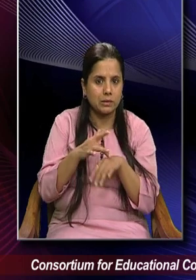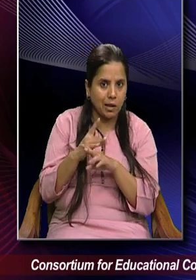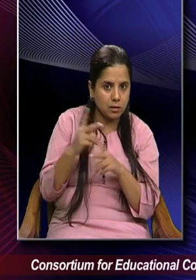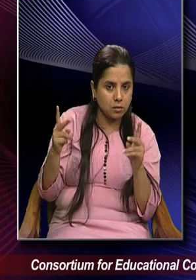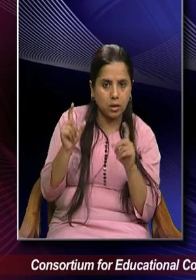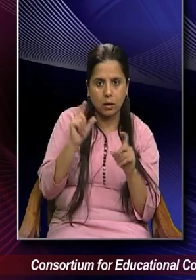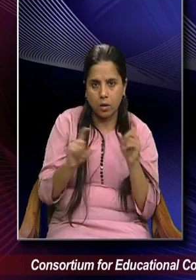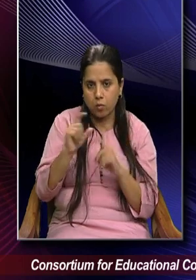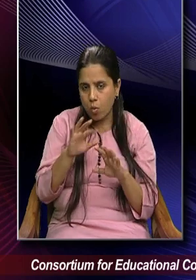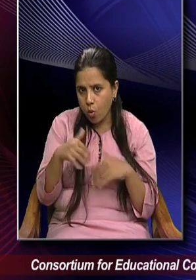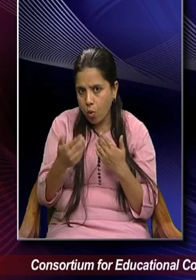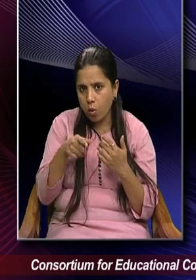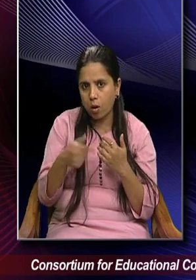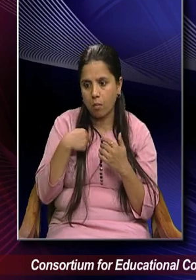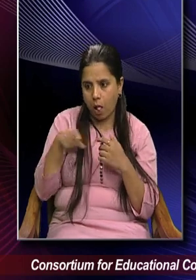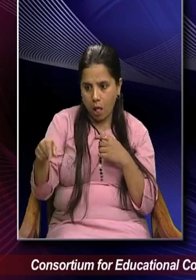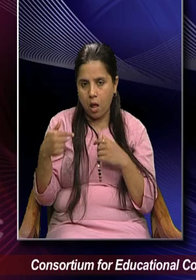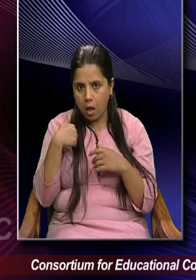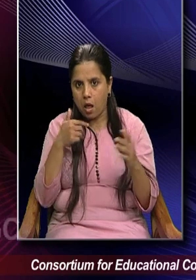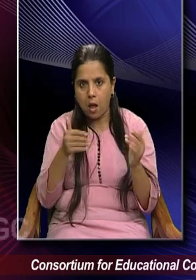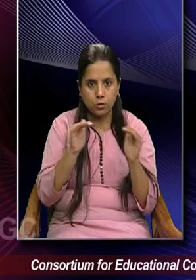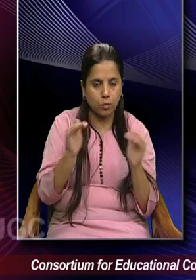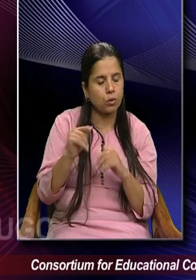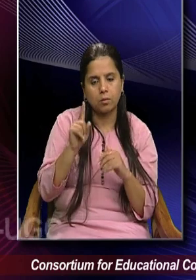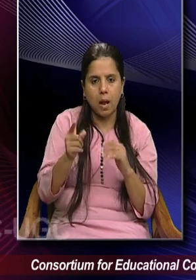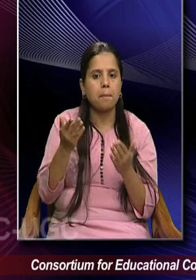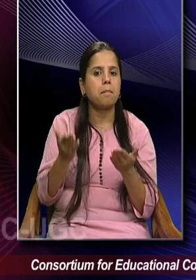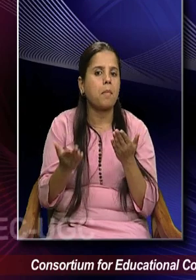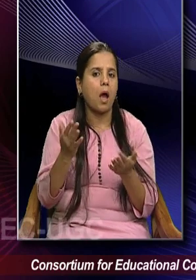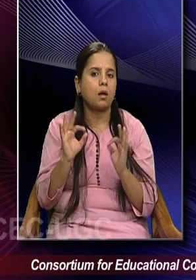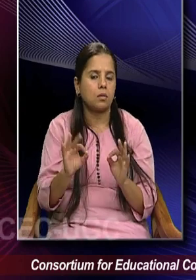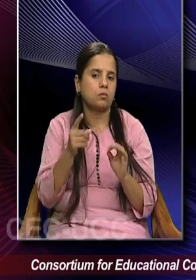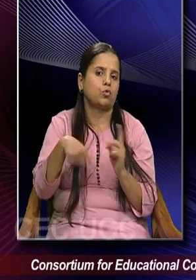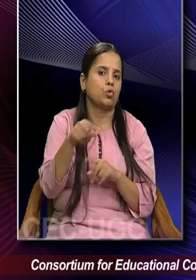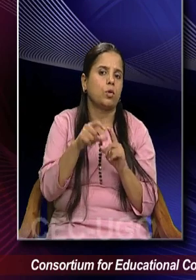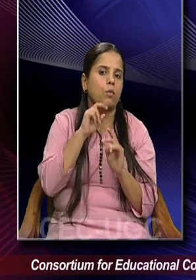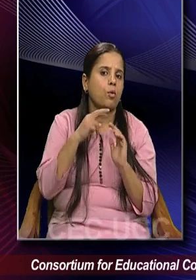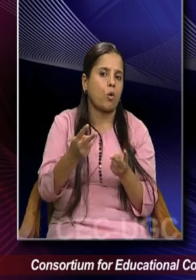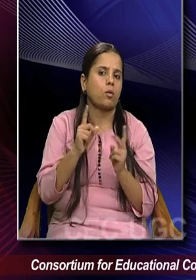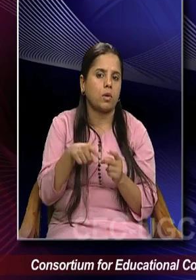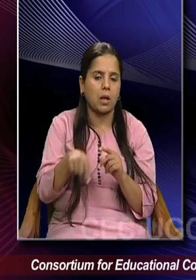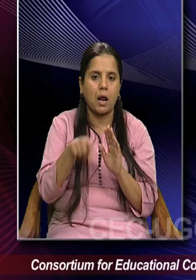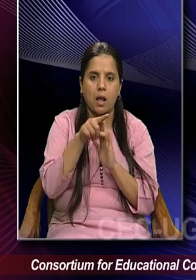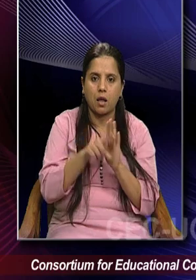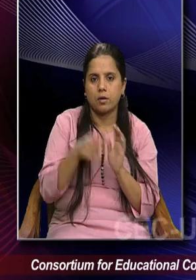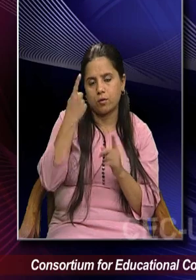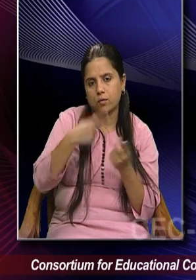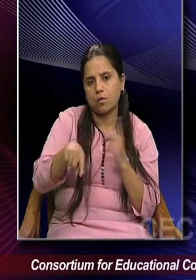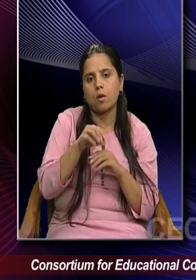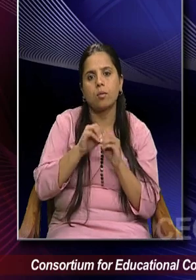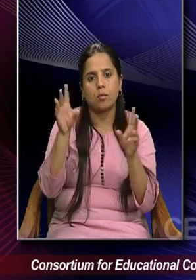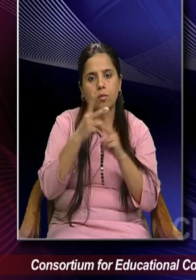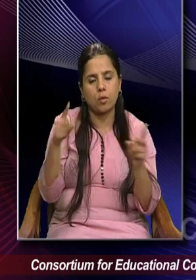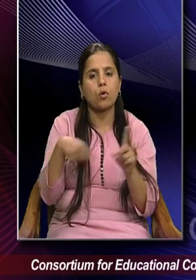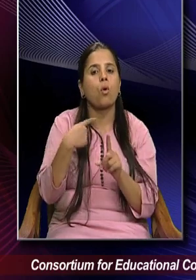or taking sides. You have to be balanced in your reporting. Ethical consideration for broadcast